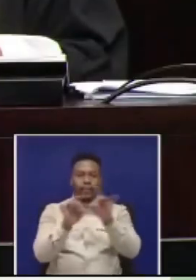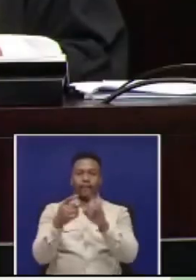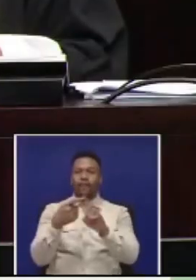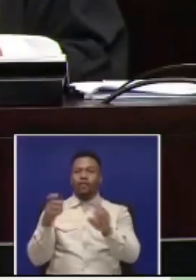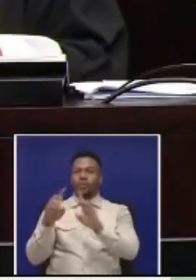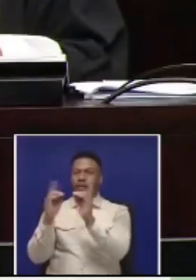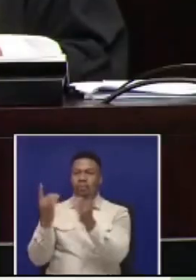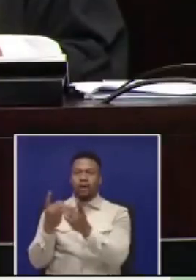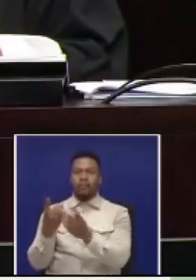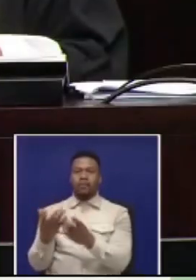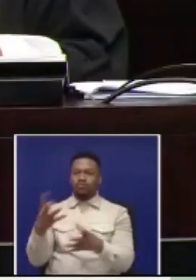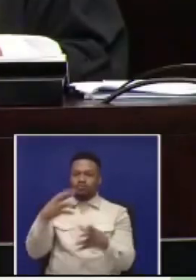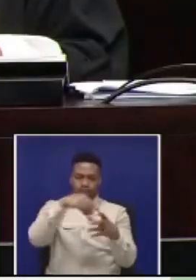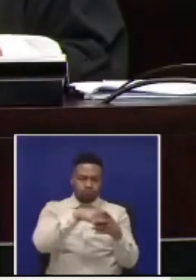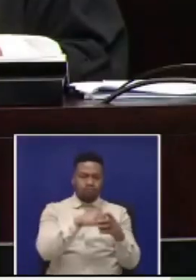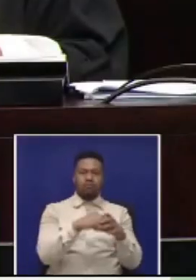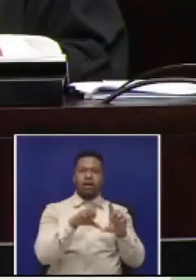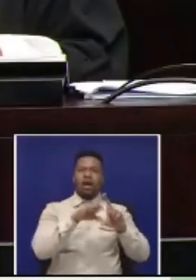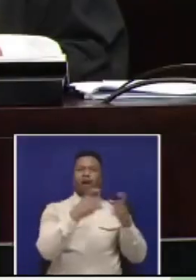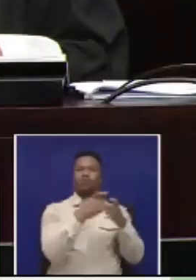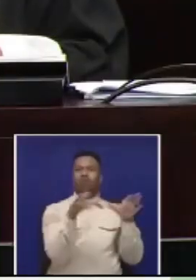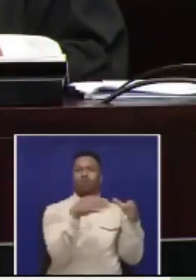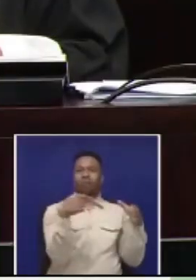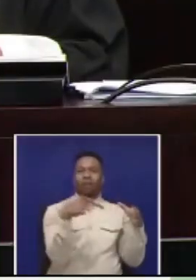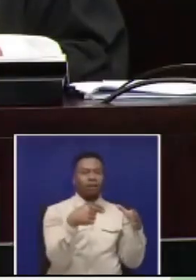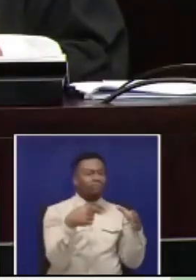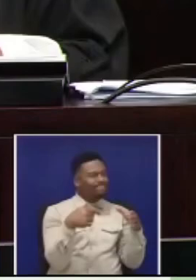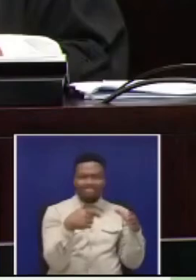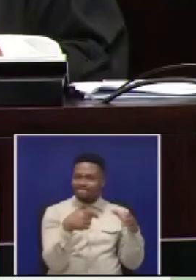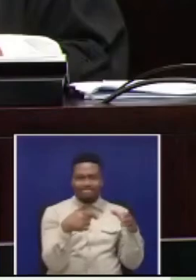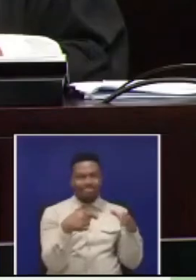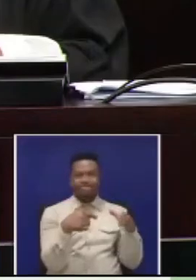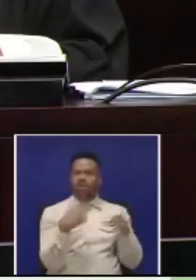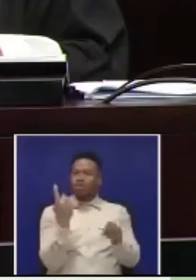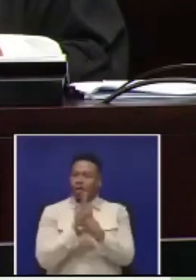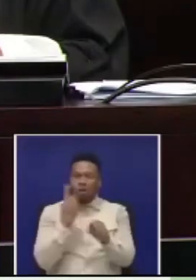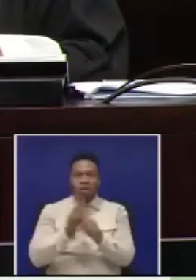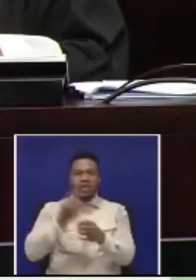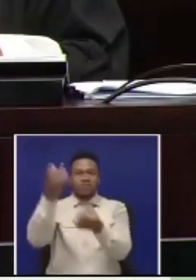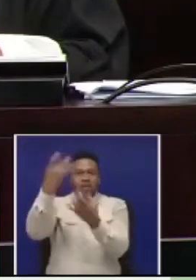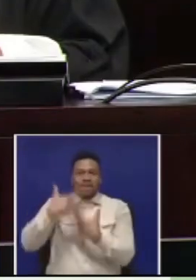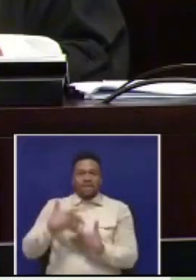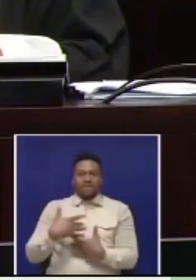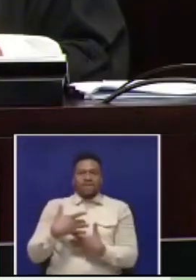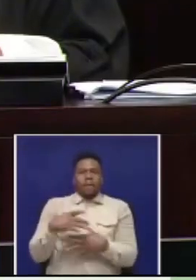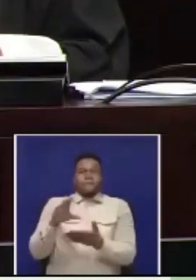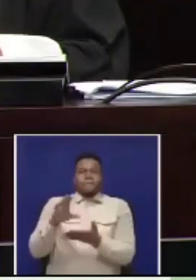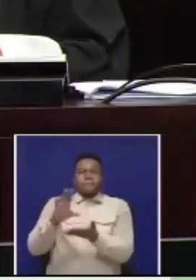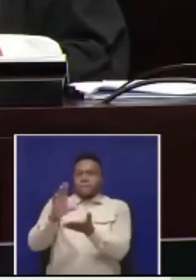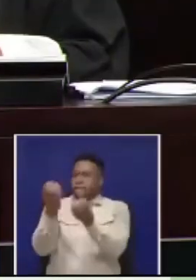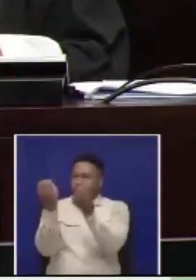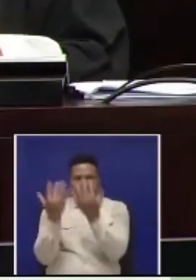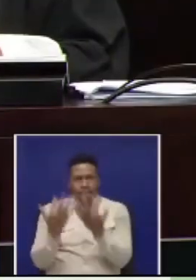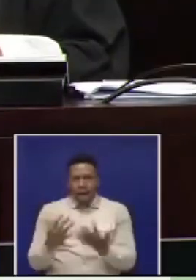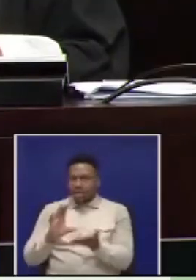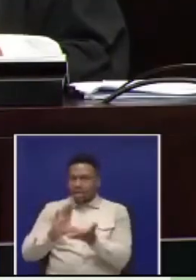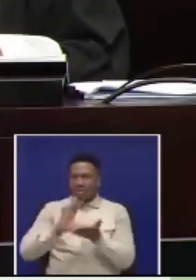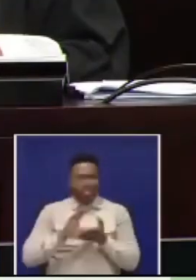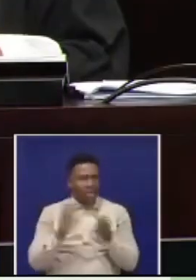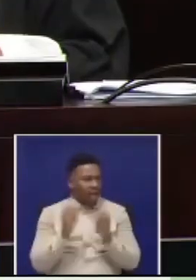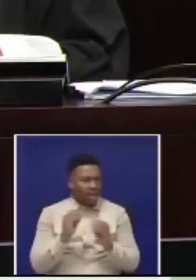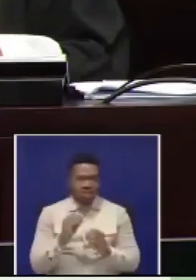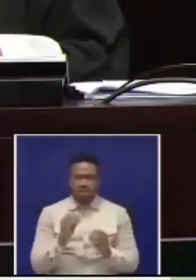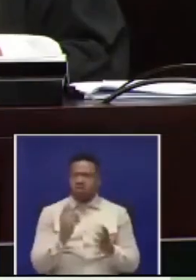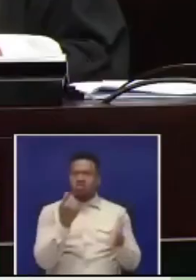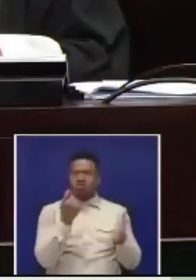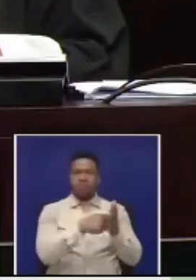council. Moreover, we were told repeatedly that there was no budget for this council, no funds to pay civil society, and a